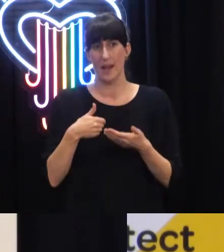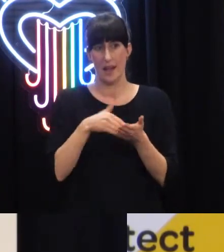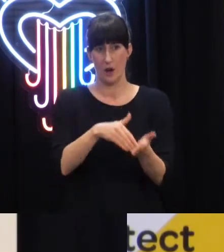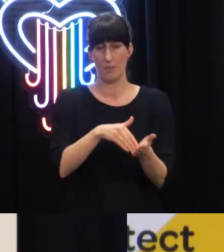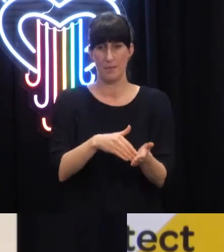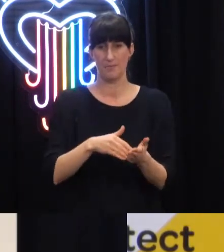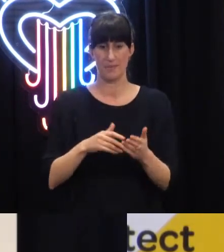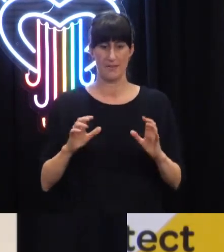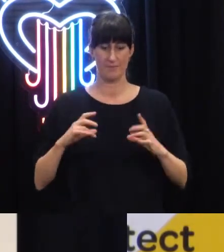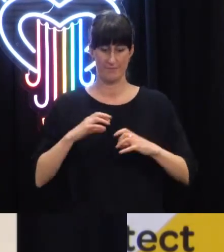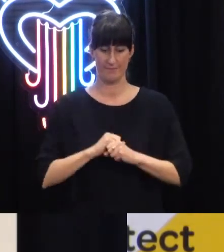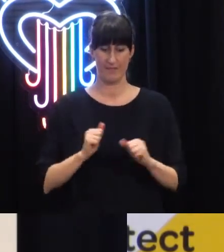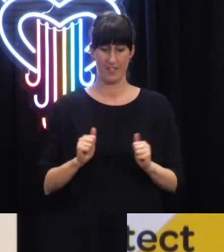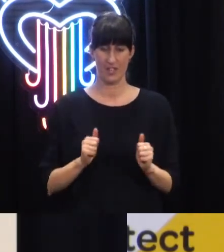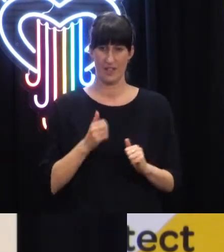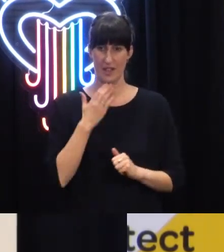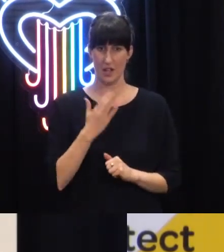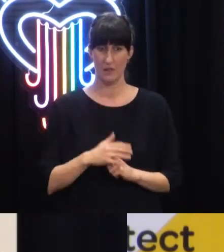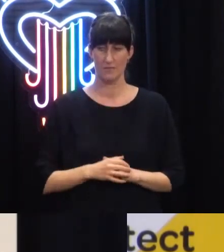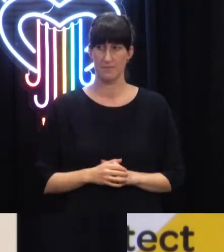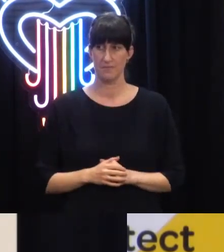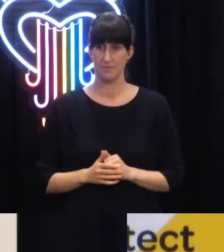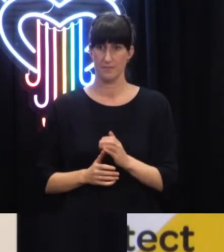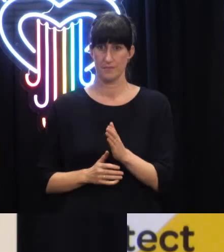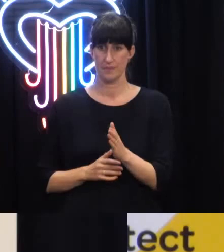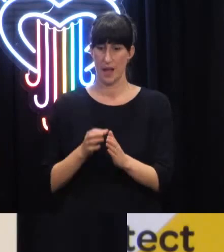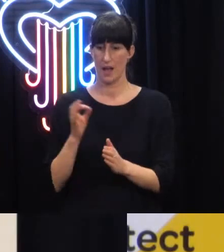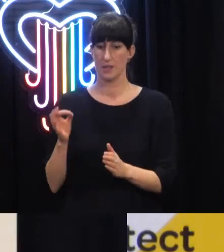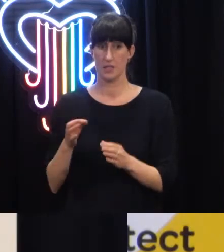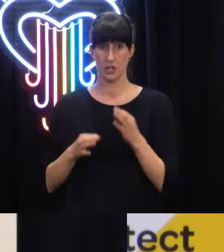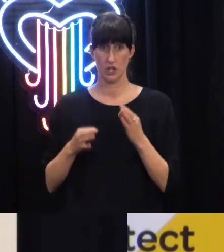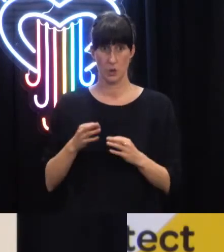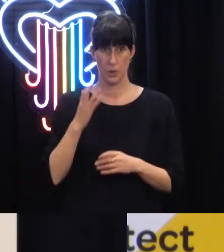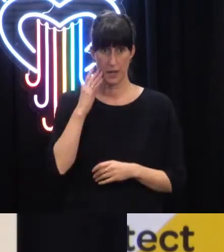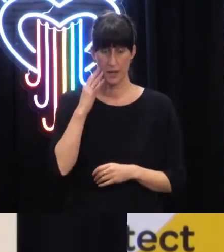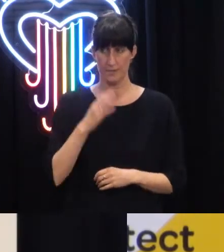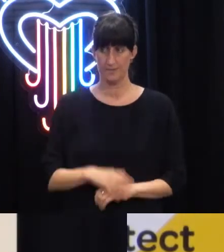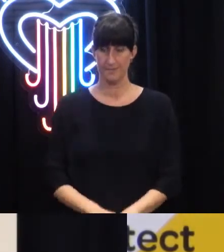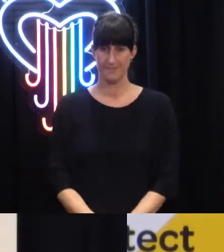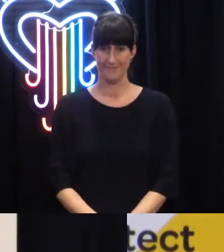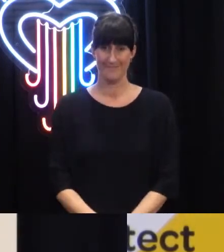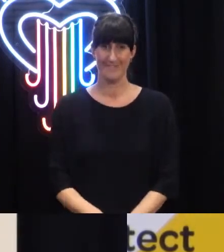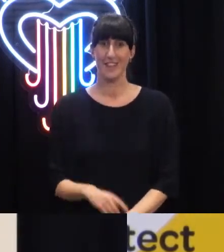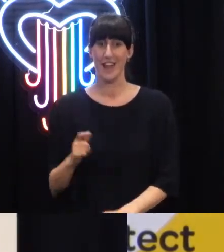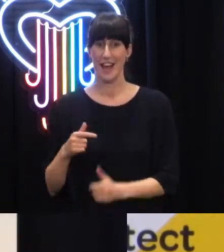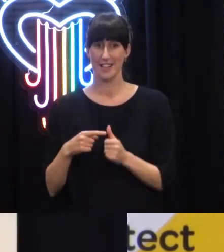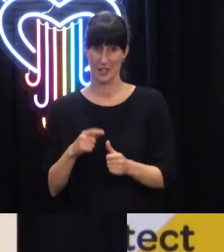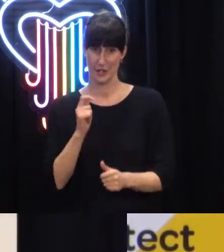Thanks everyone. When will you make a decision on that? Soon as we can.